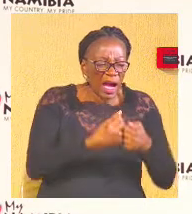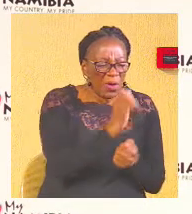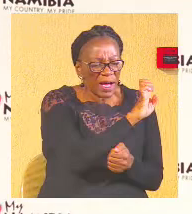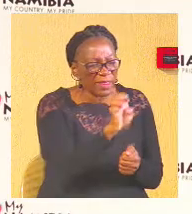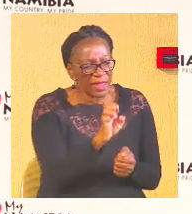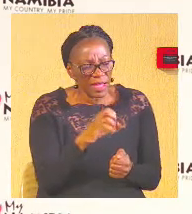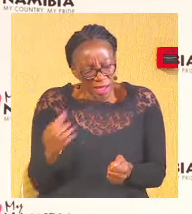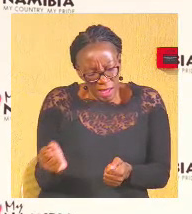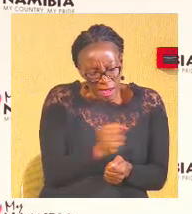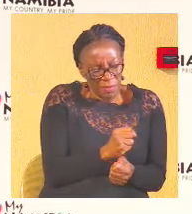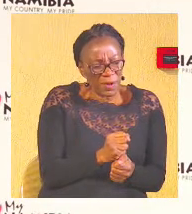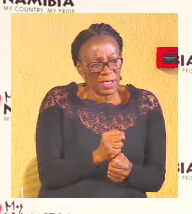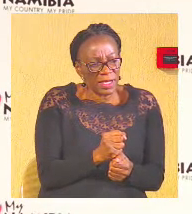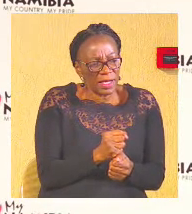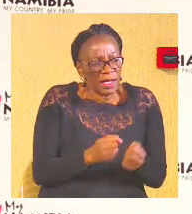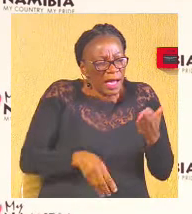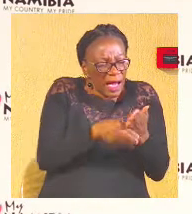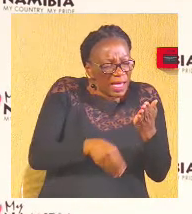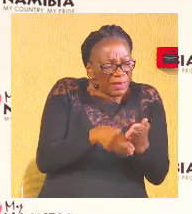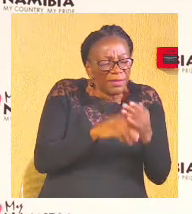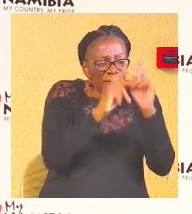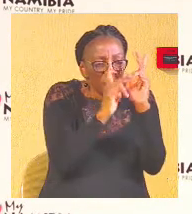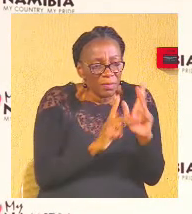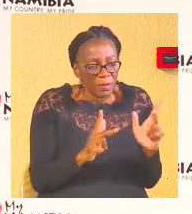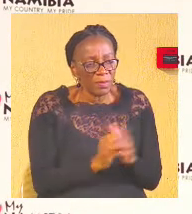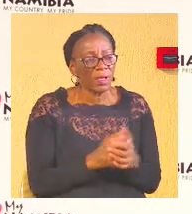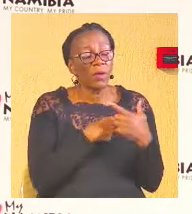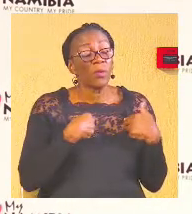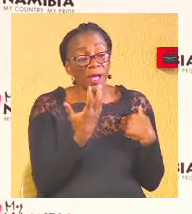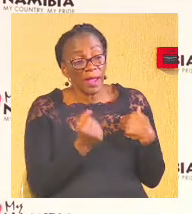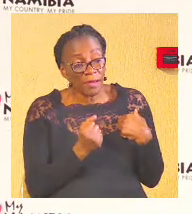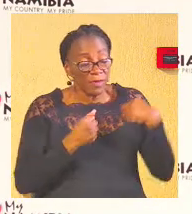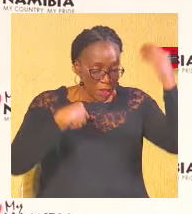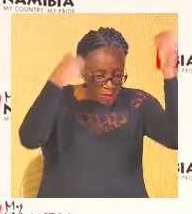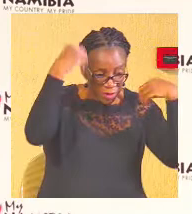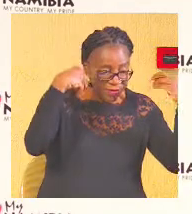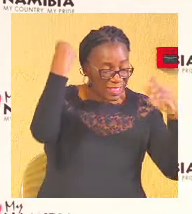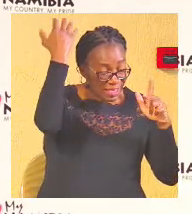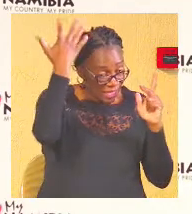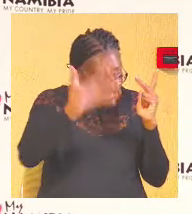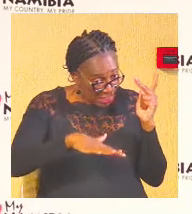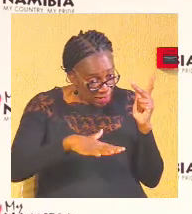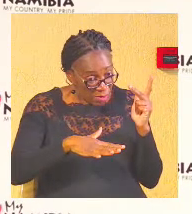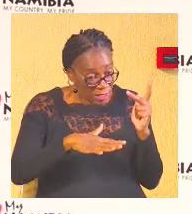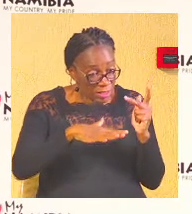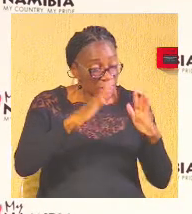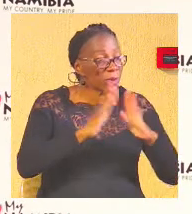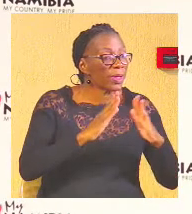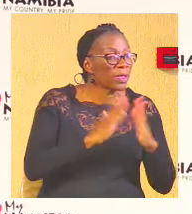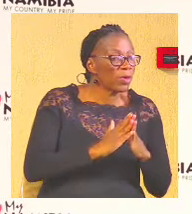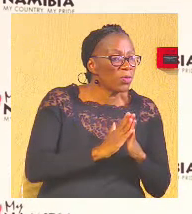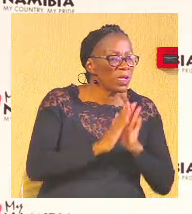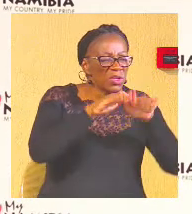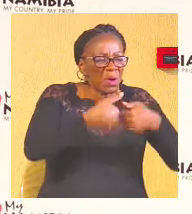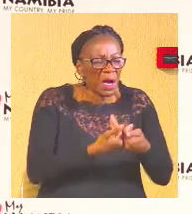advertised. And he talked of like they have to be finished with the recruiting process by the 20th June. So how are they, what process are